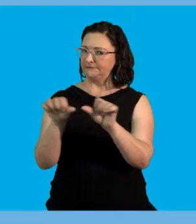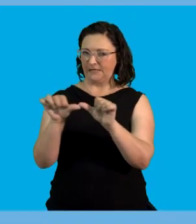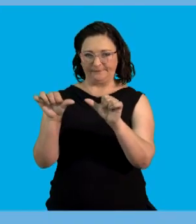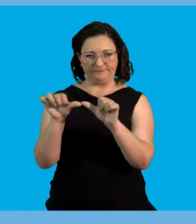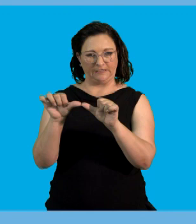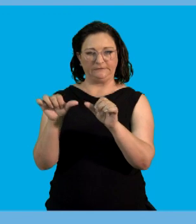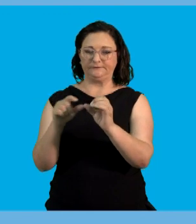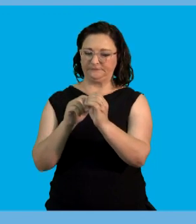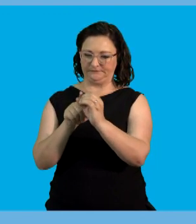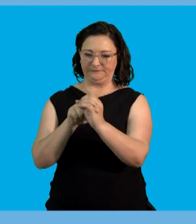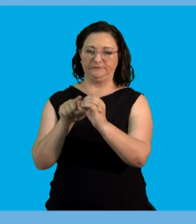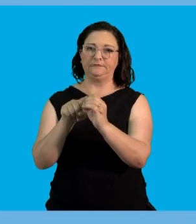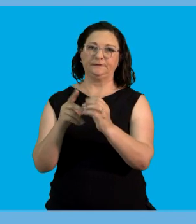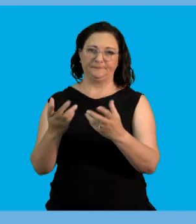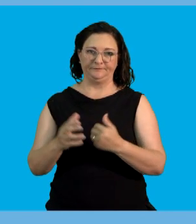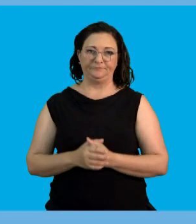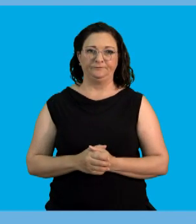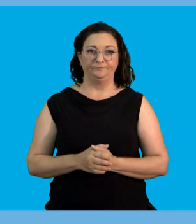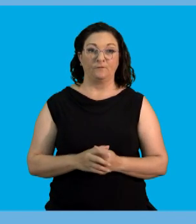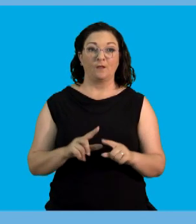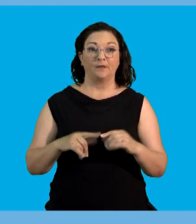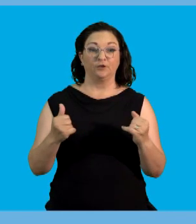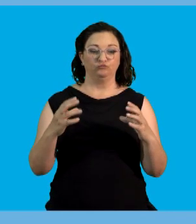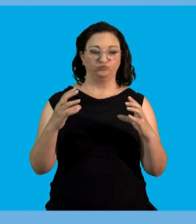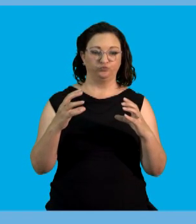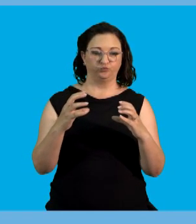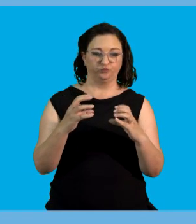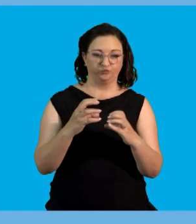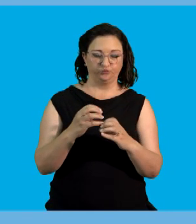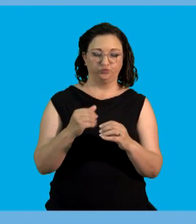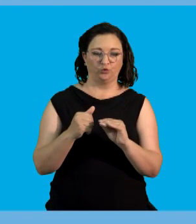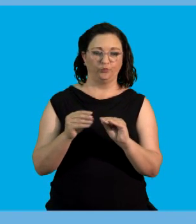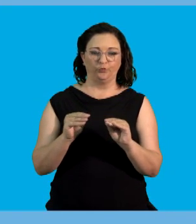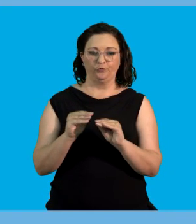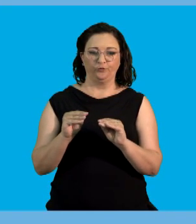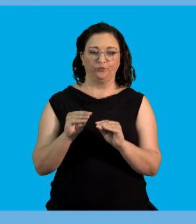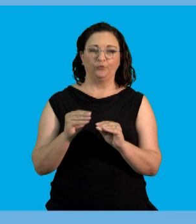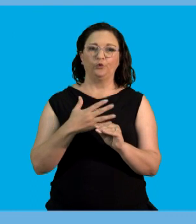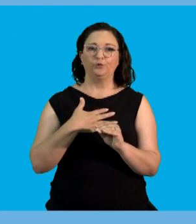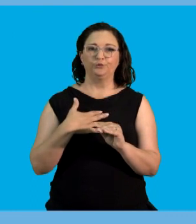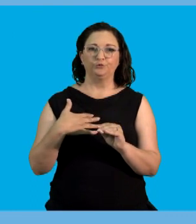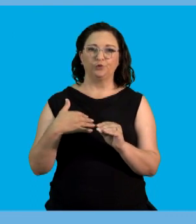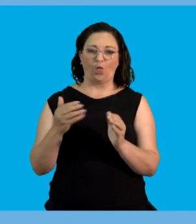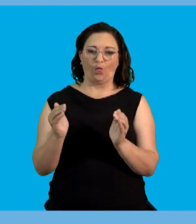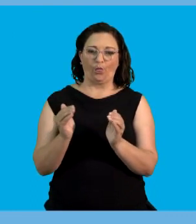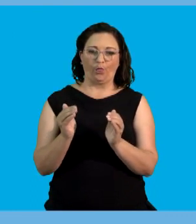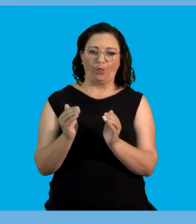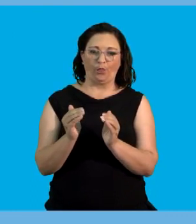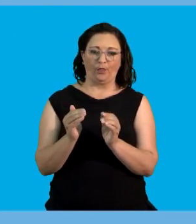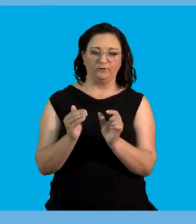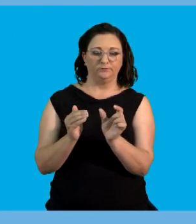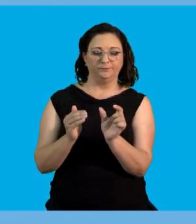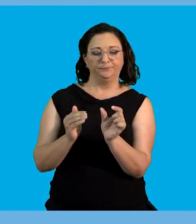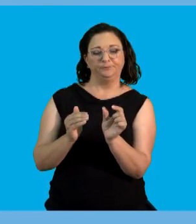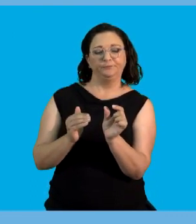we are cooling the same substance, now the particles are going to be moving slower and slower and moving closer and closer together.